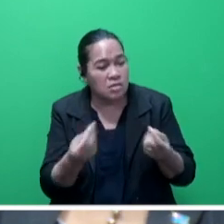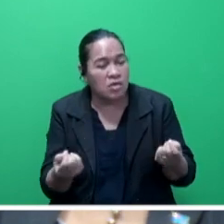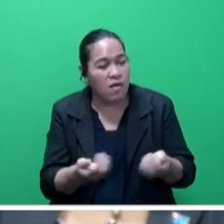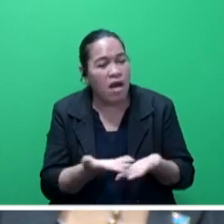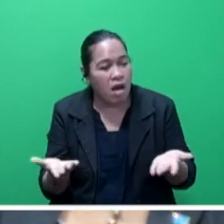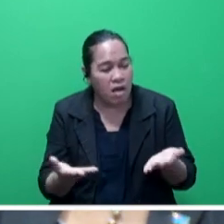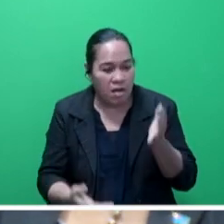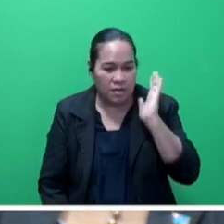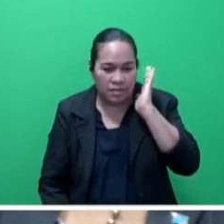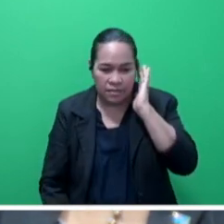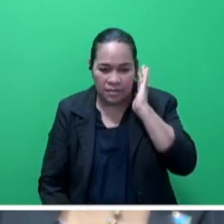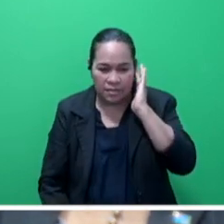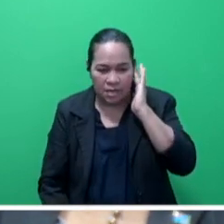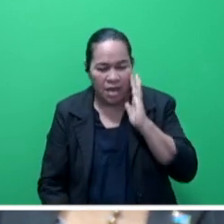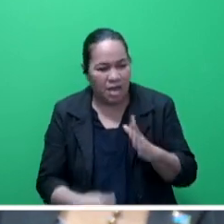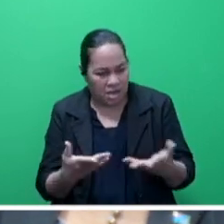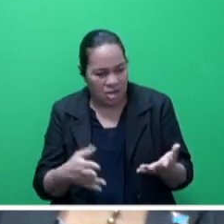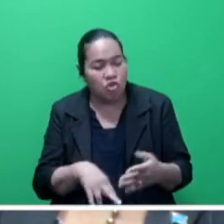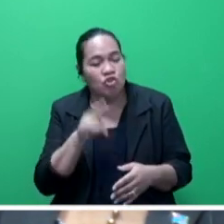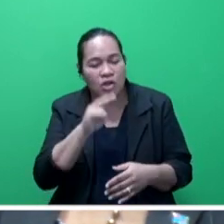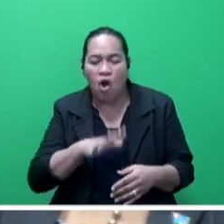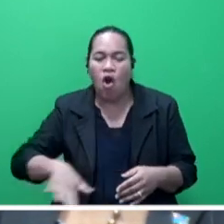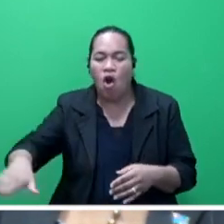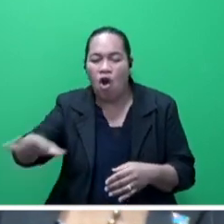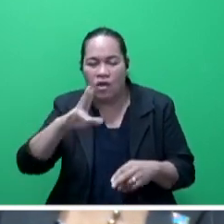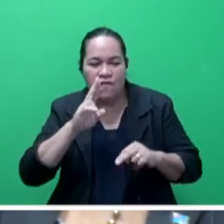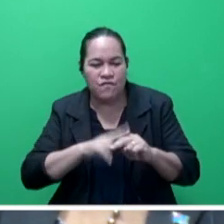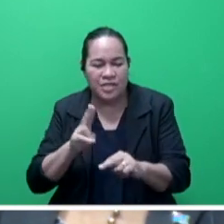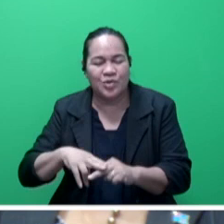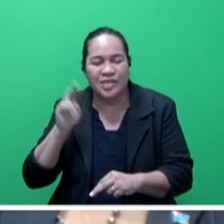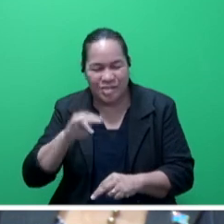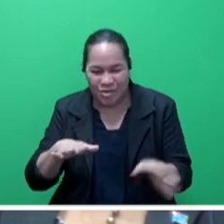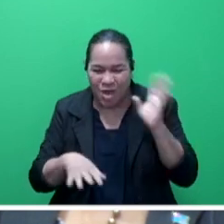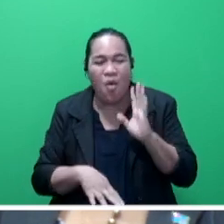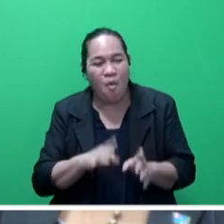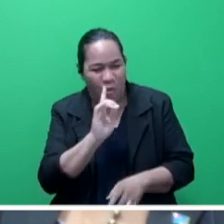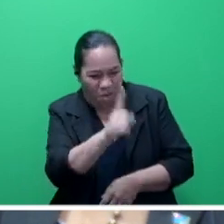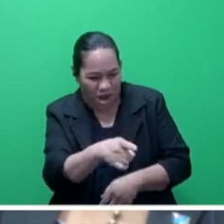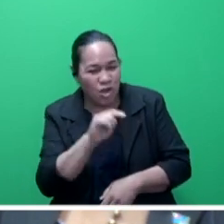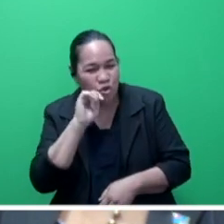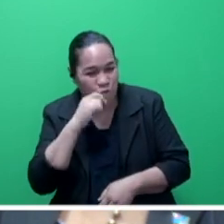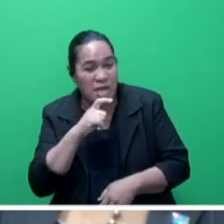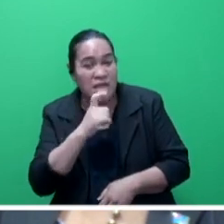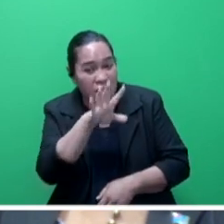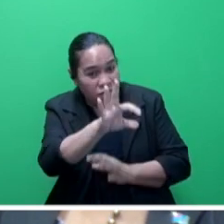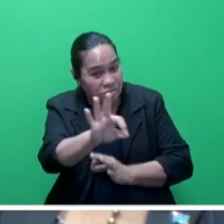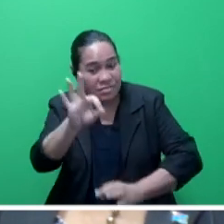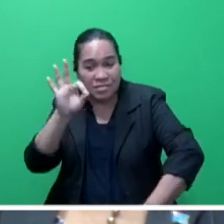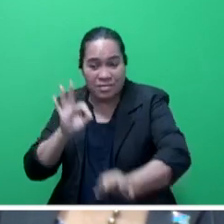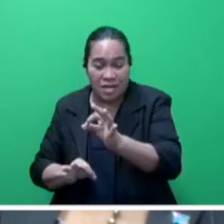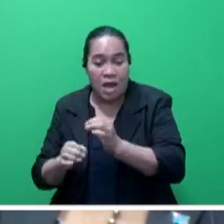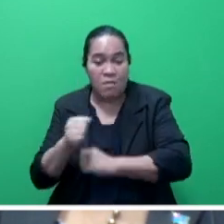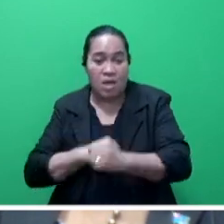Speaker. This needs to be heard by the whole of Fiji, because that's what you're going to get if they come on this side of the